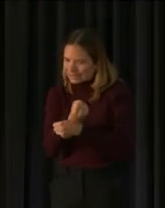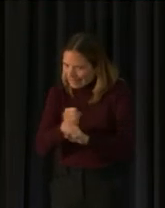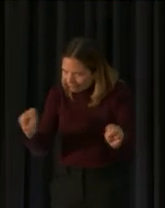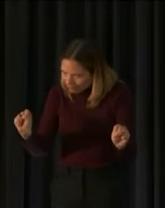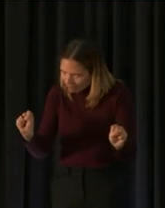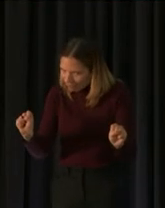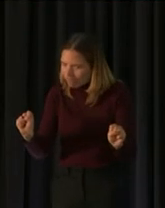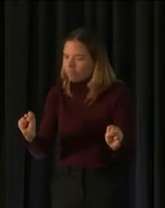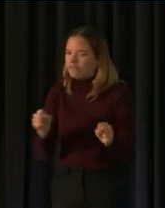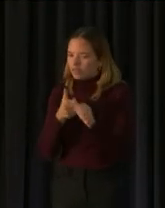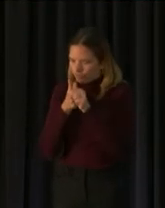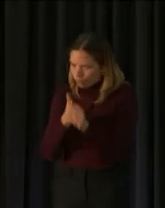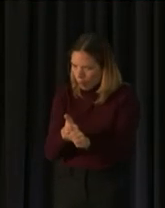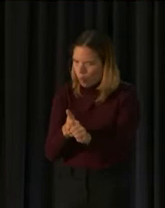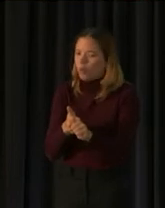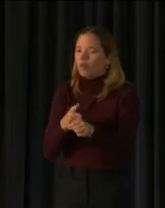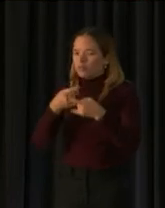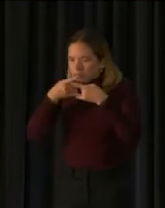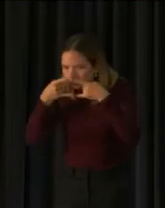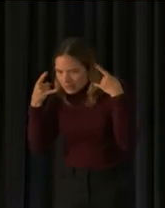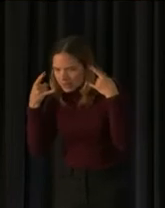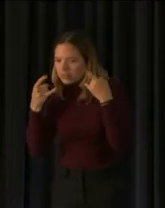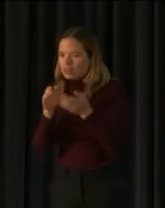more about the outdoor learning.